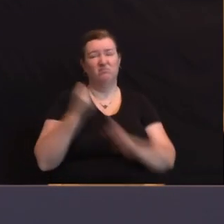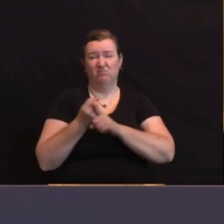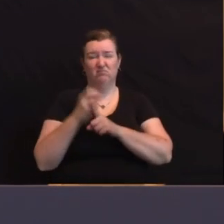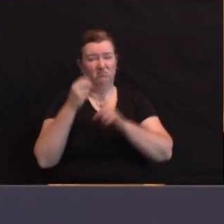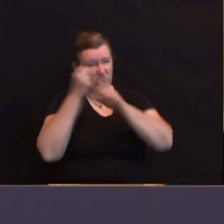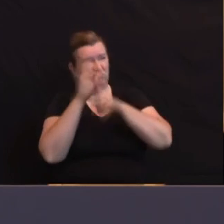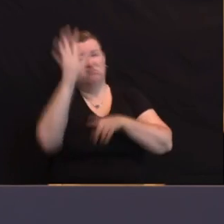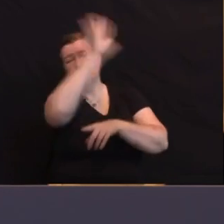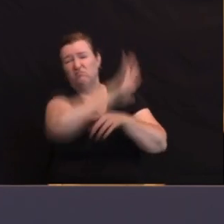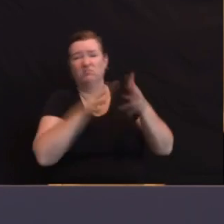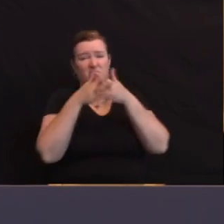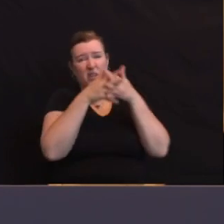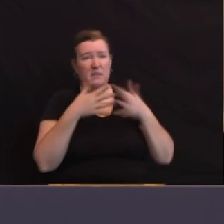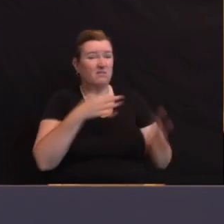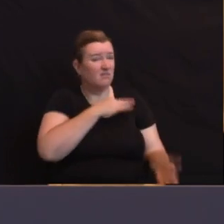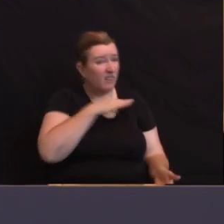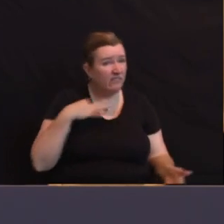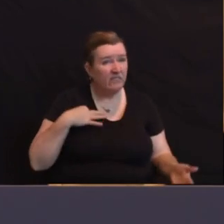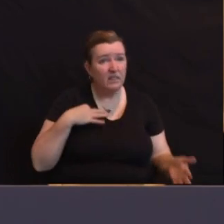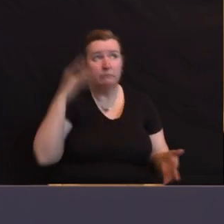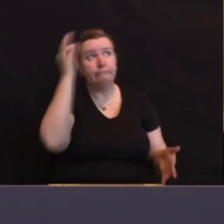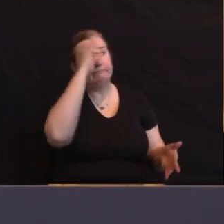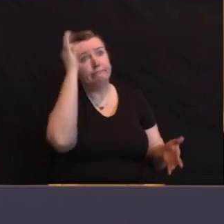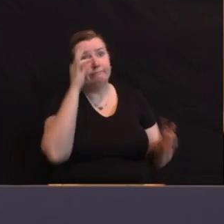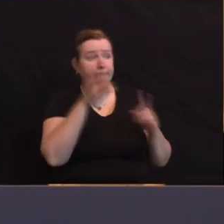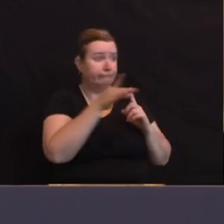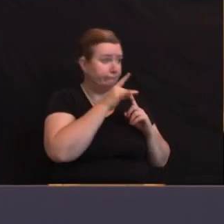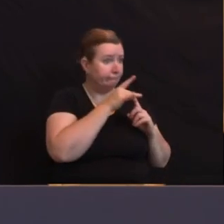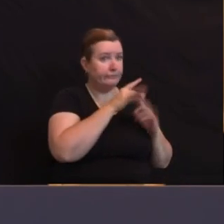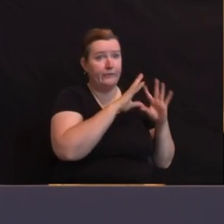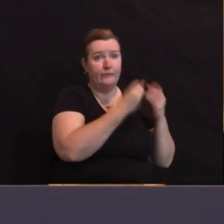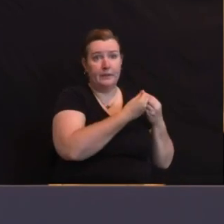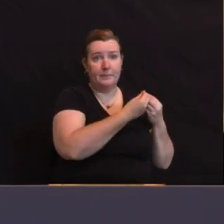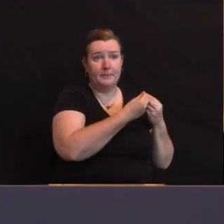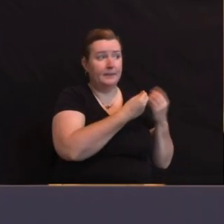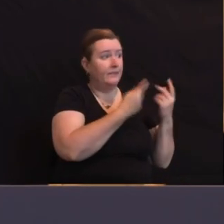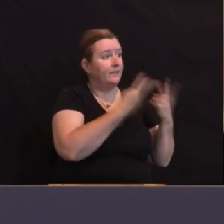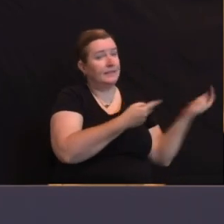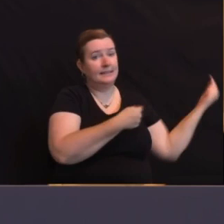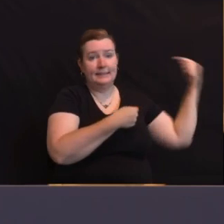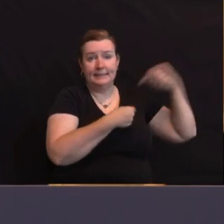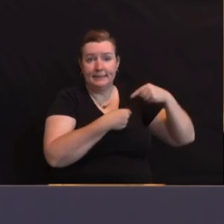member or the unwitting loved one who asymptomatic who came in and infected.